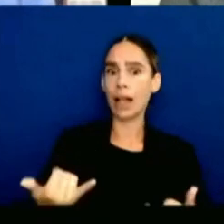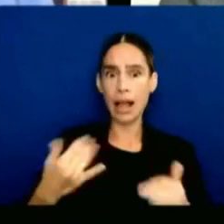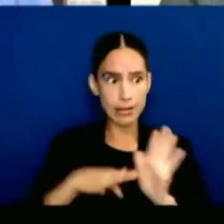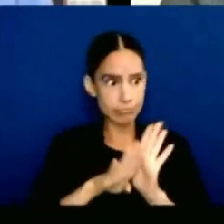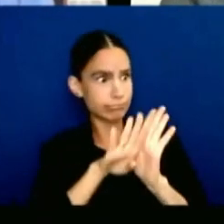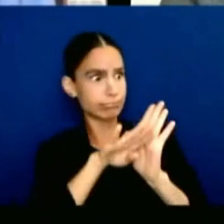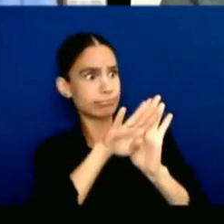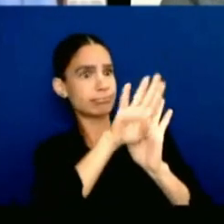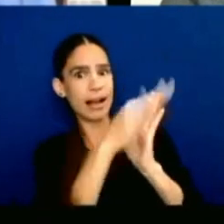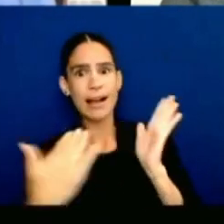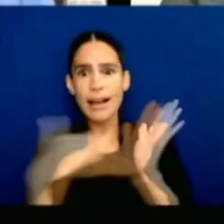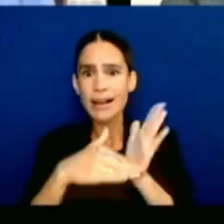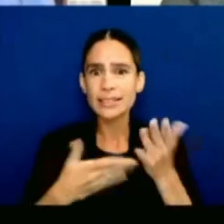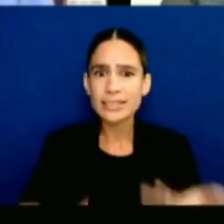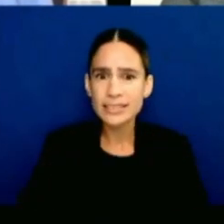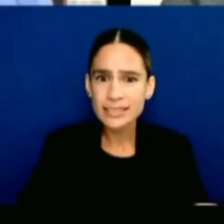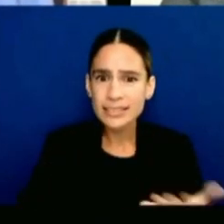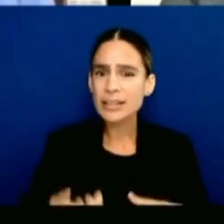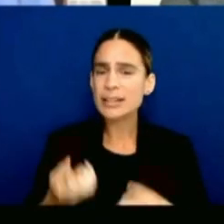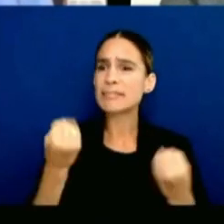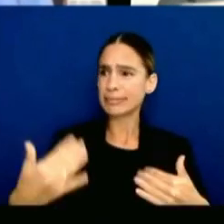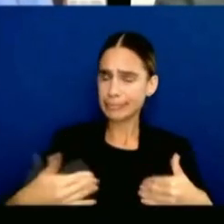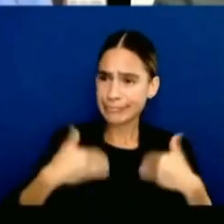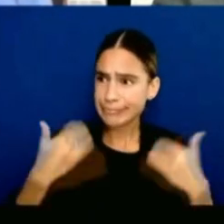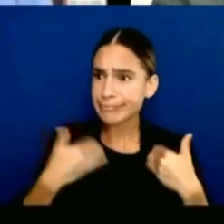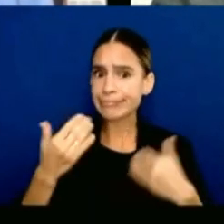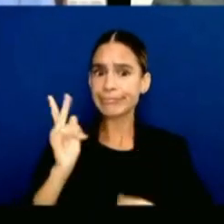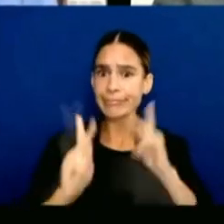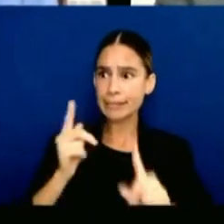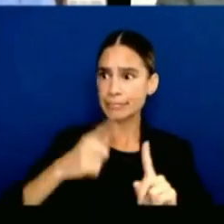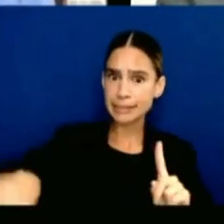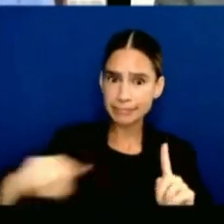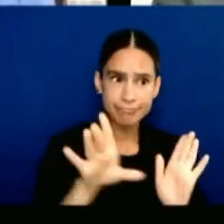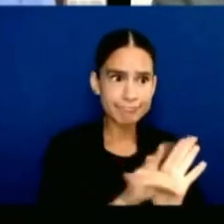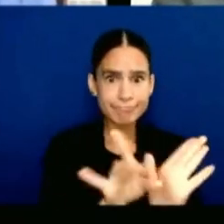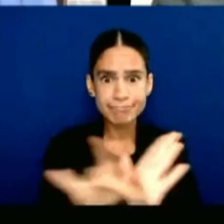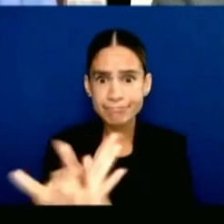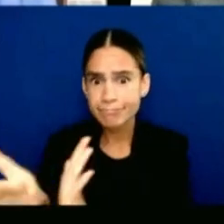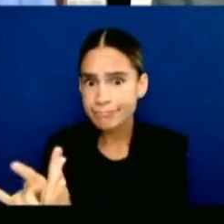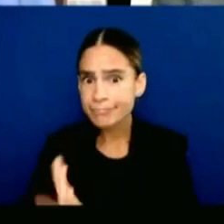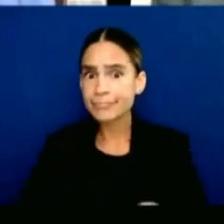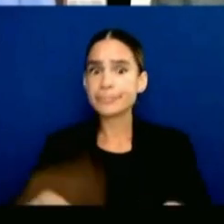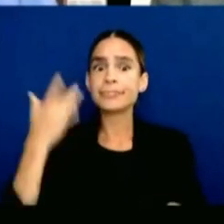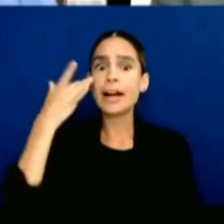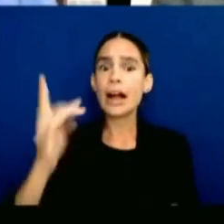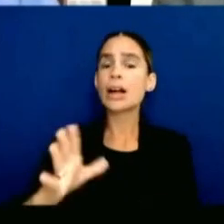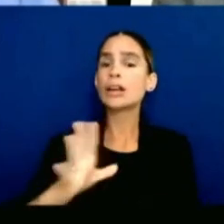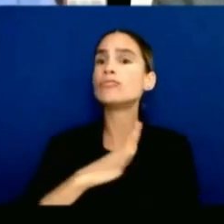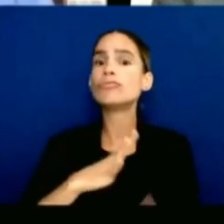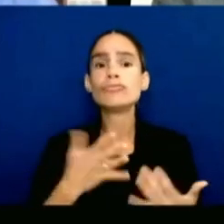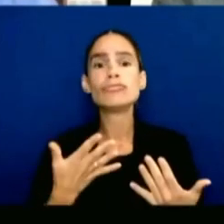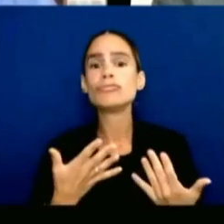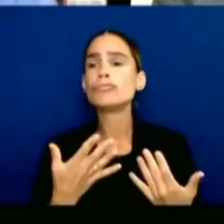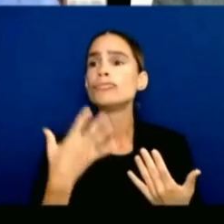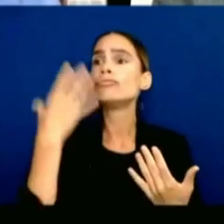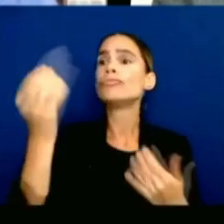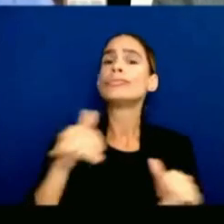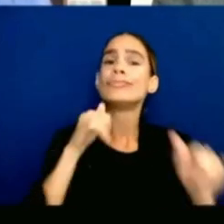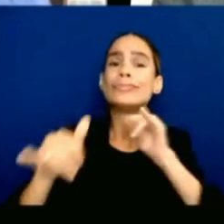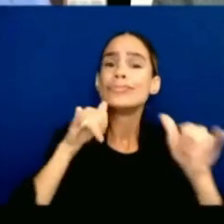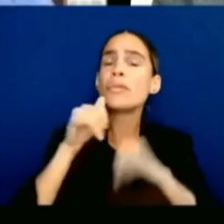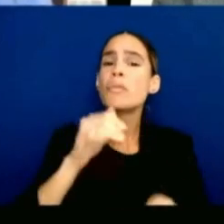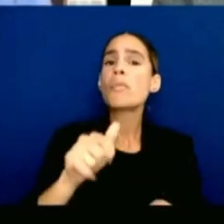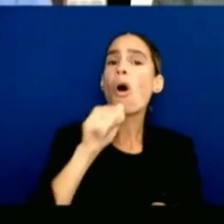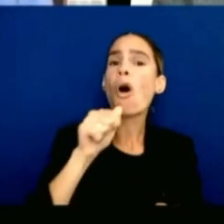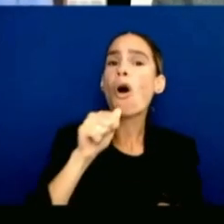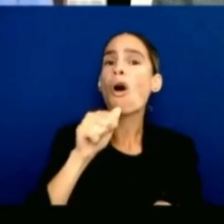Because they have been willing to go to places like bars, which are not a good place to be if you don't want to catch this. Some people are saying, well, we